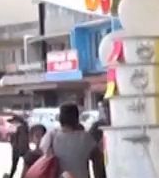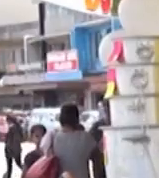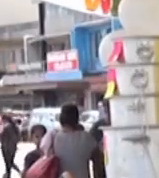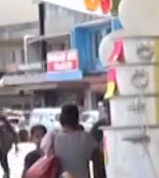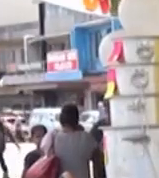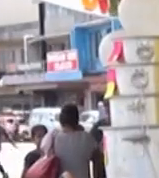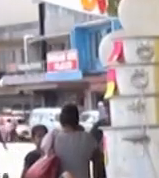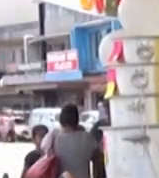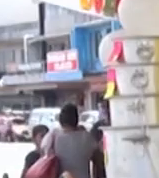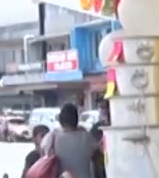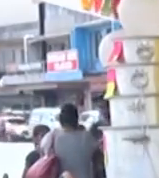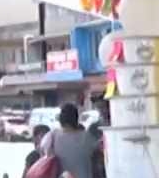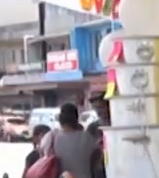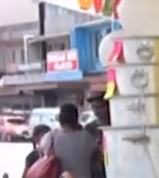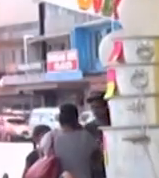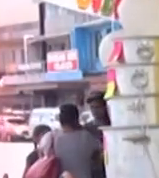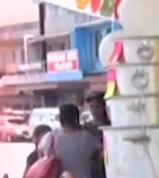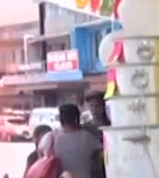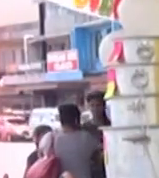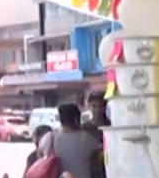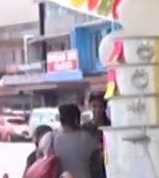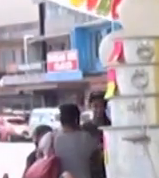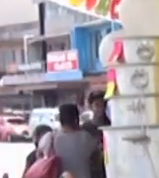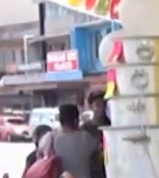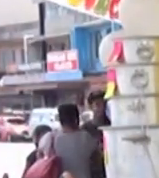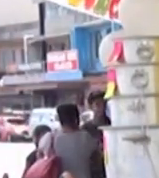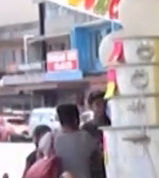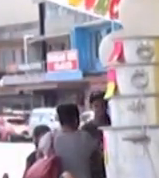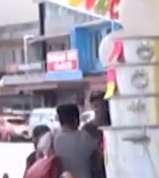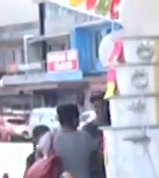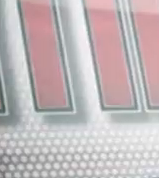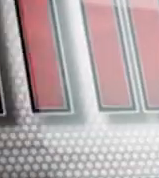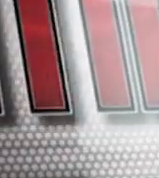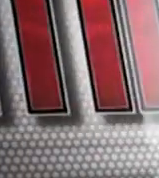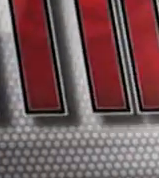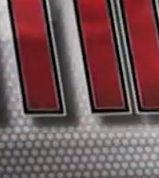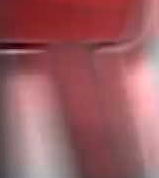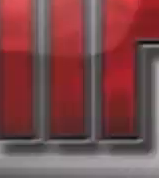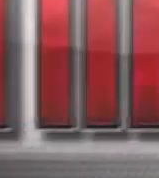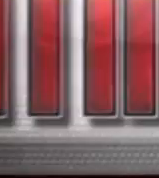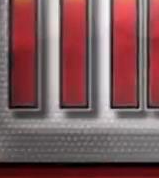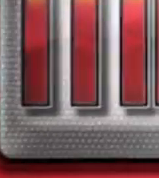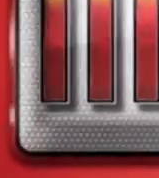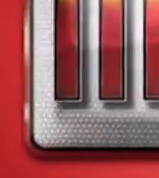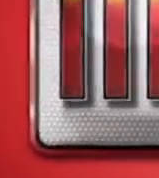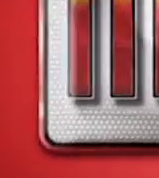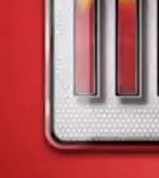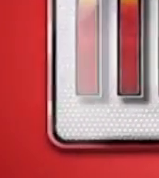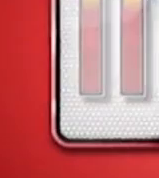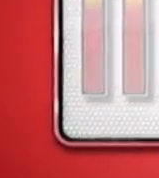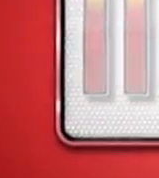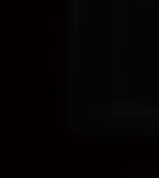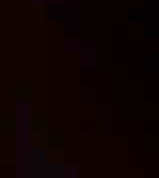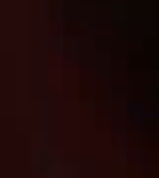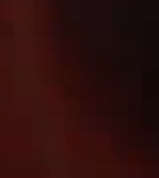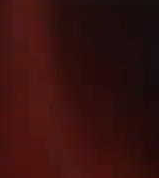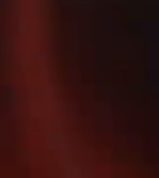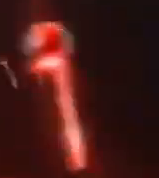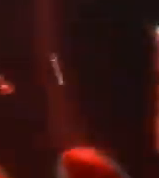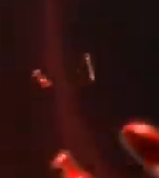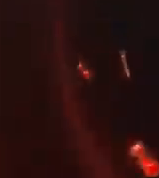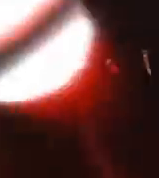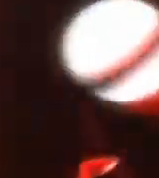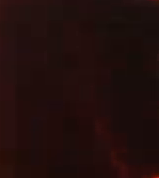My name is Neha and I'm from Karavi, and Mirchi FM, it's hot. Mirchi FM, it's hot.